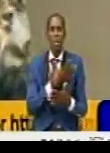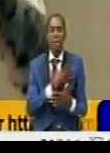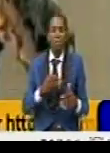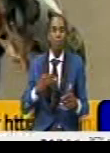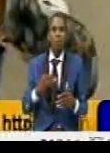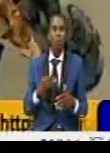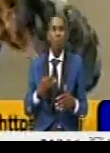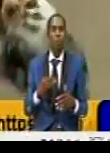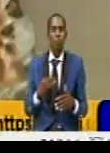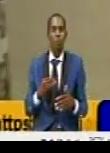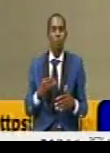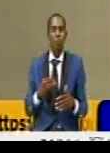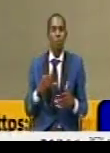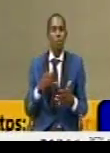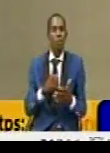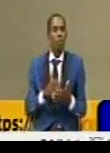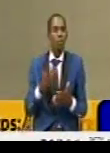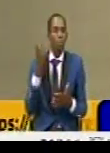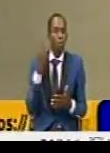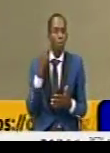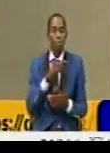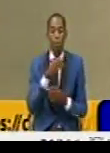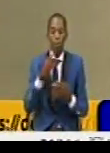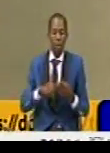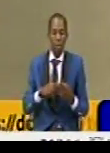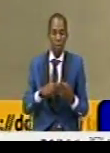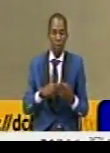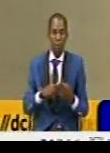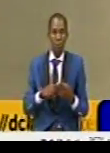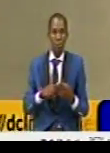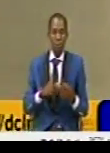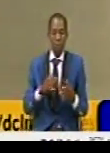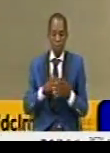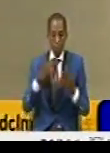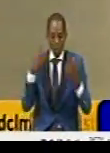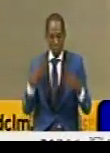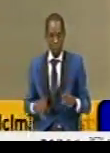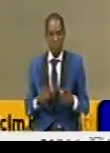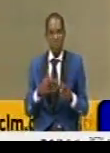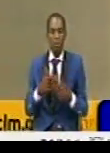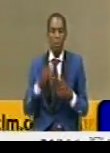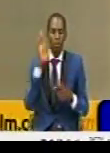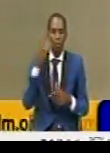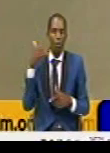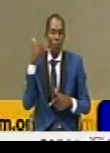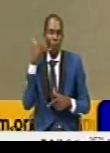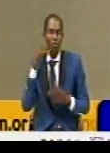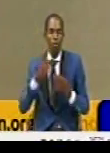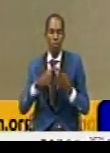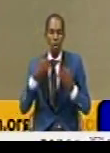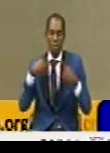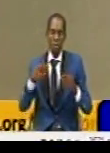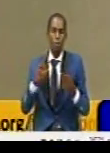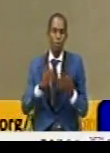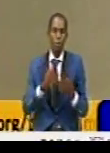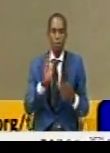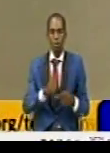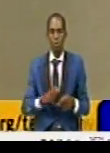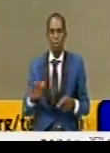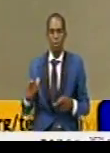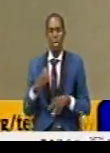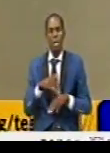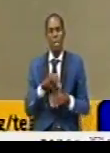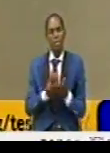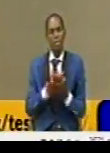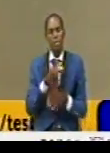that the thing collapsed again. And we didn't actually, when it started, it was when it bulged out, she called us to tell